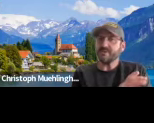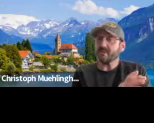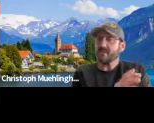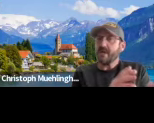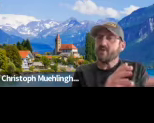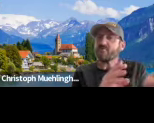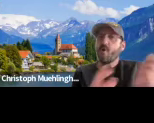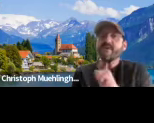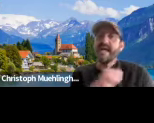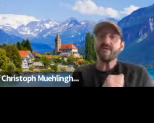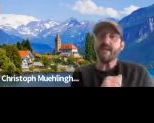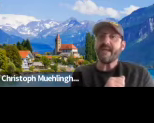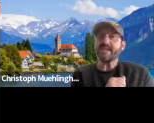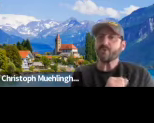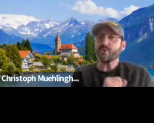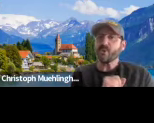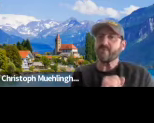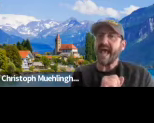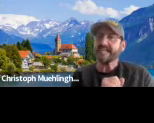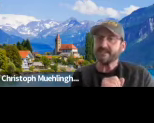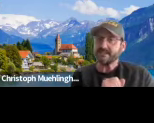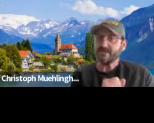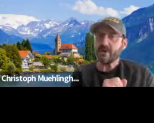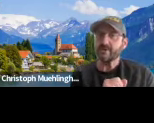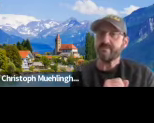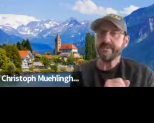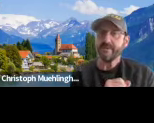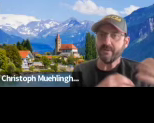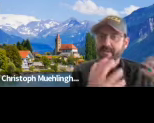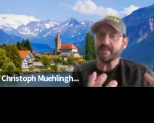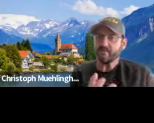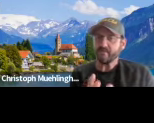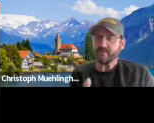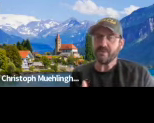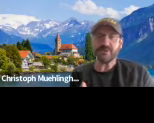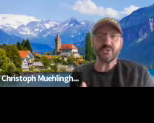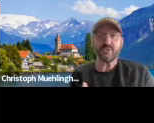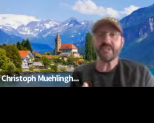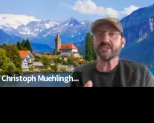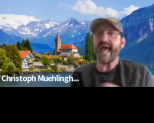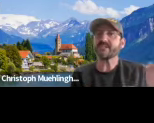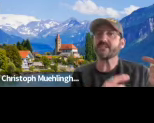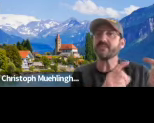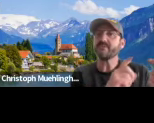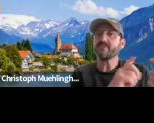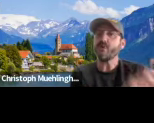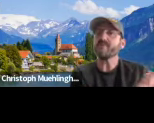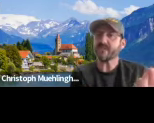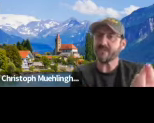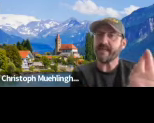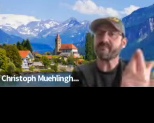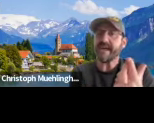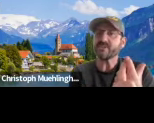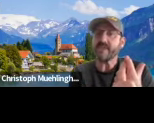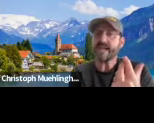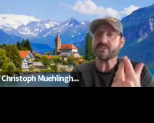system, because swerving out and making sure you don't have an accident in a precarious situation, that's the nervous